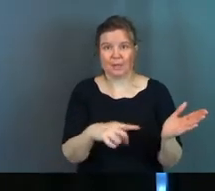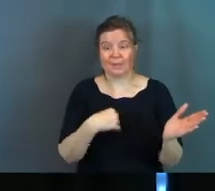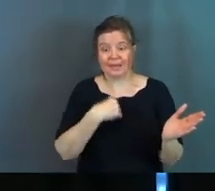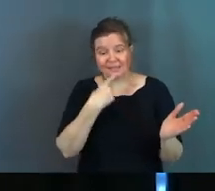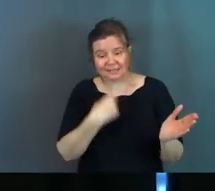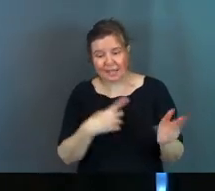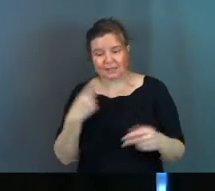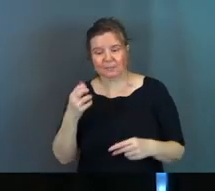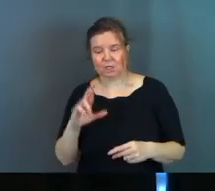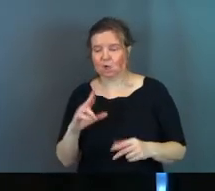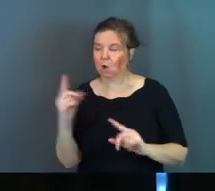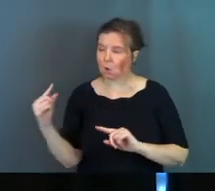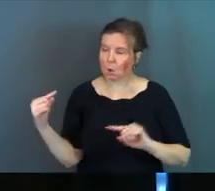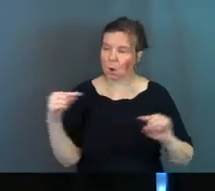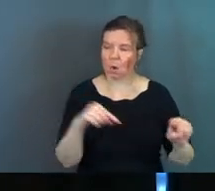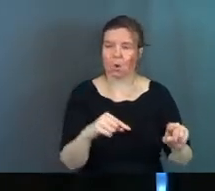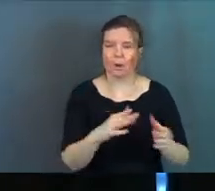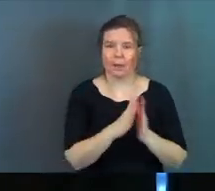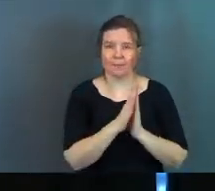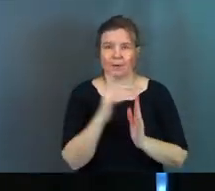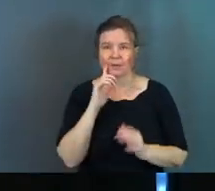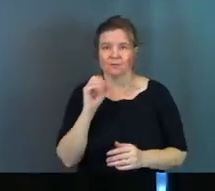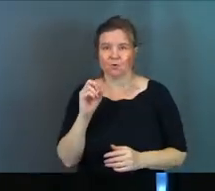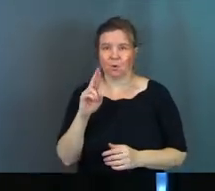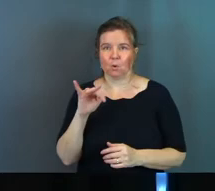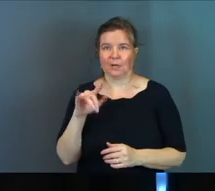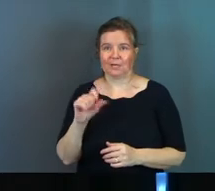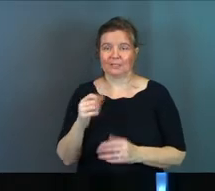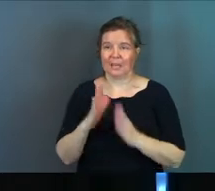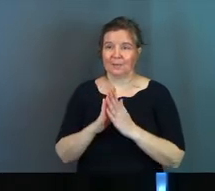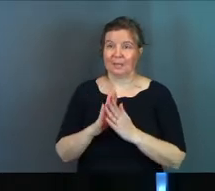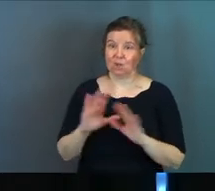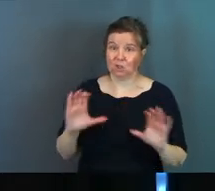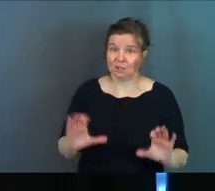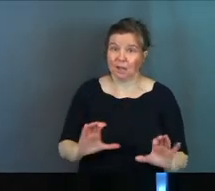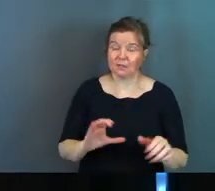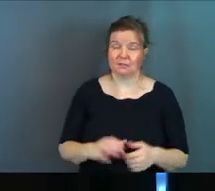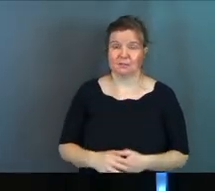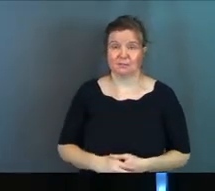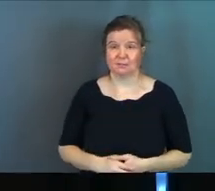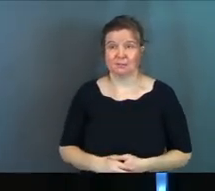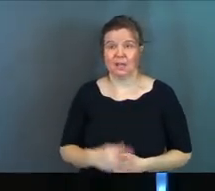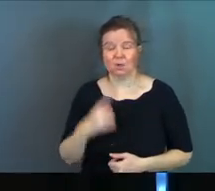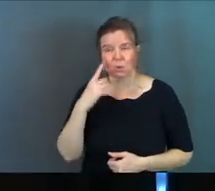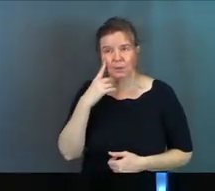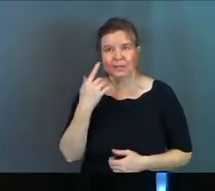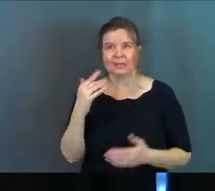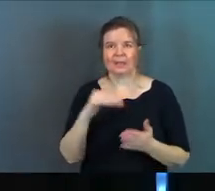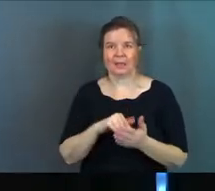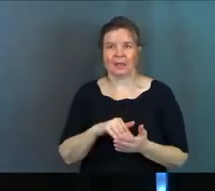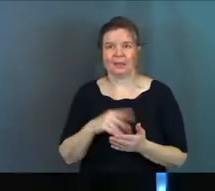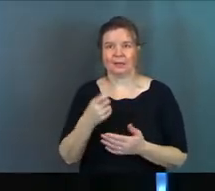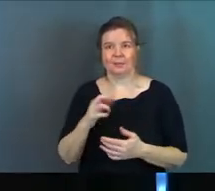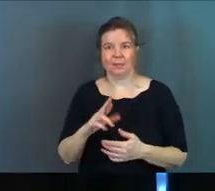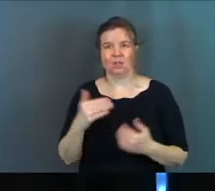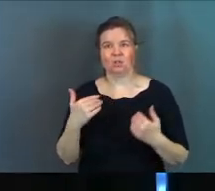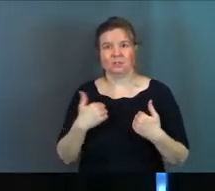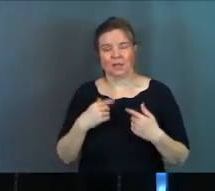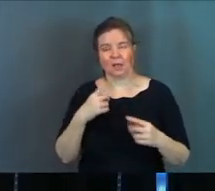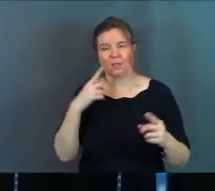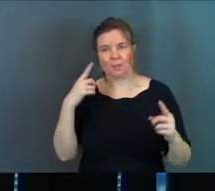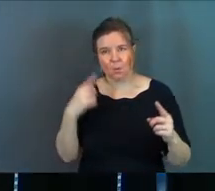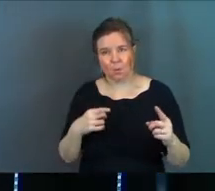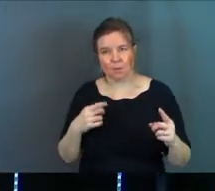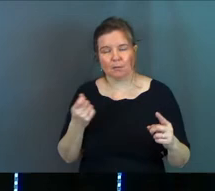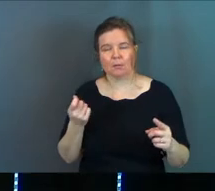he tells Peter, "Go and pray for Cornelius," and Peter does. And you think, again, Peter's got the